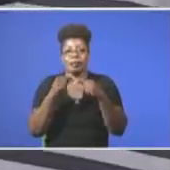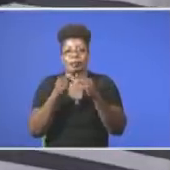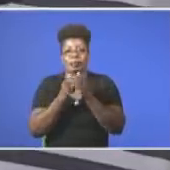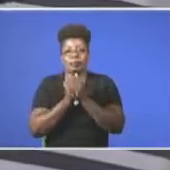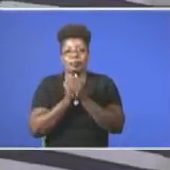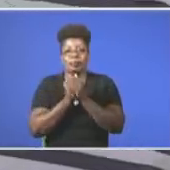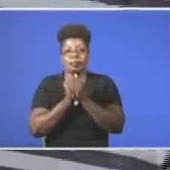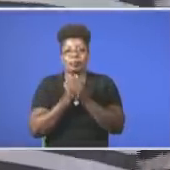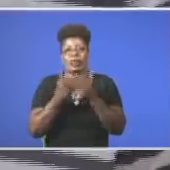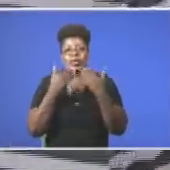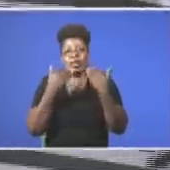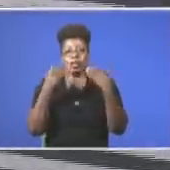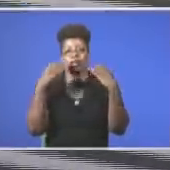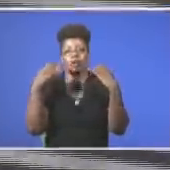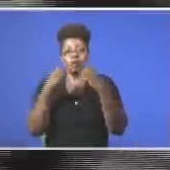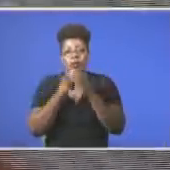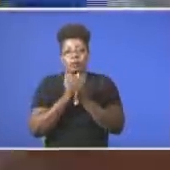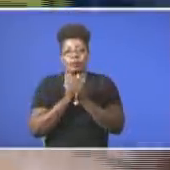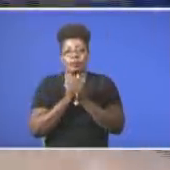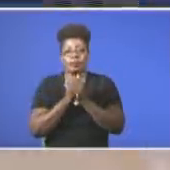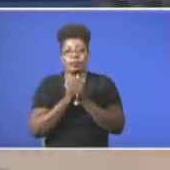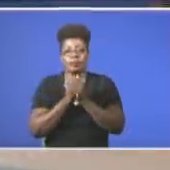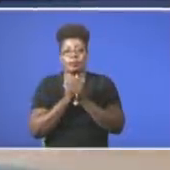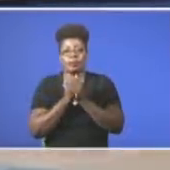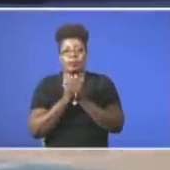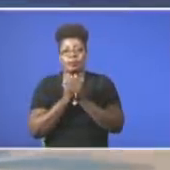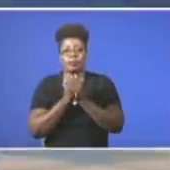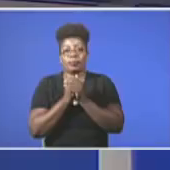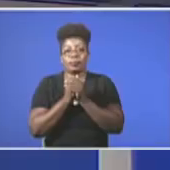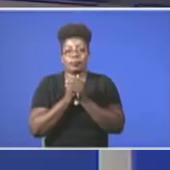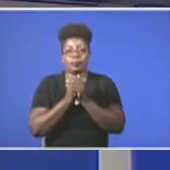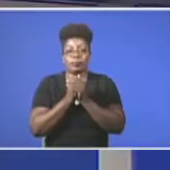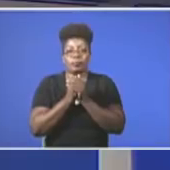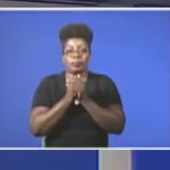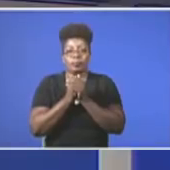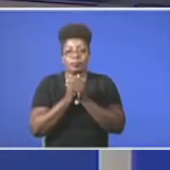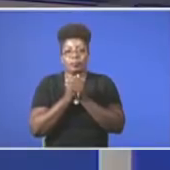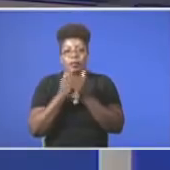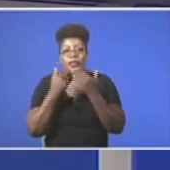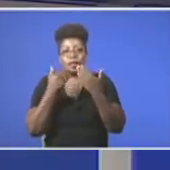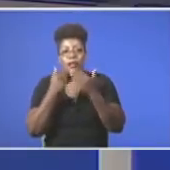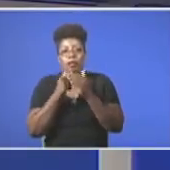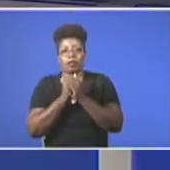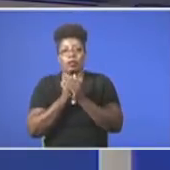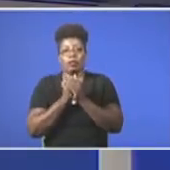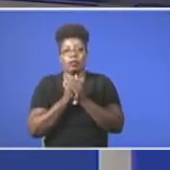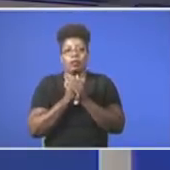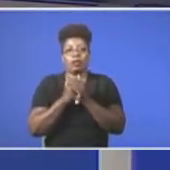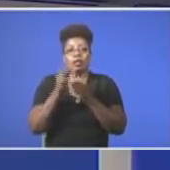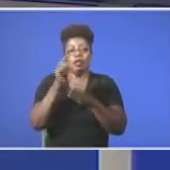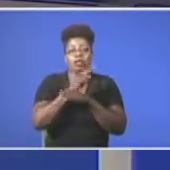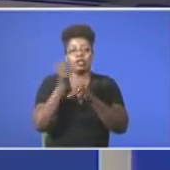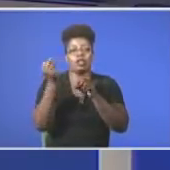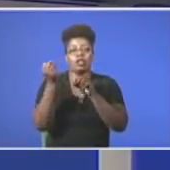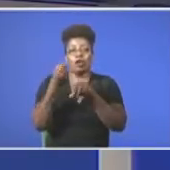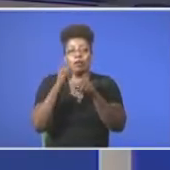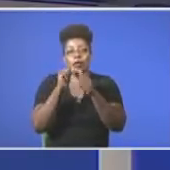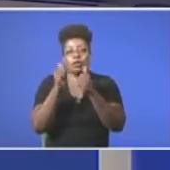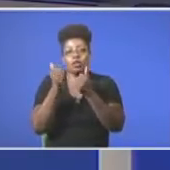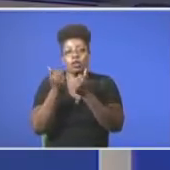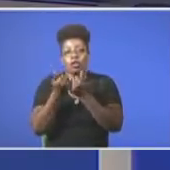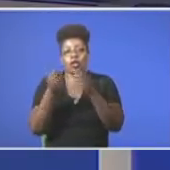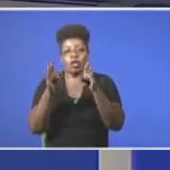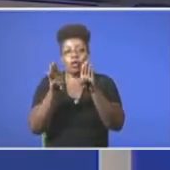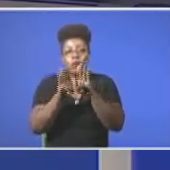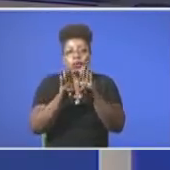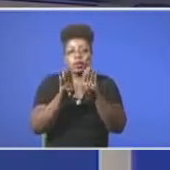little bit. All right, thanks, Coach. All right, thank you. All right, Johnny, back to you. All right, thanks a lot, Amo. Well, the Province Softball Association, they were looking to